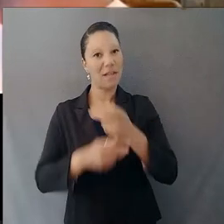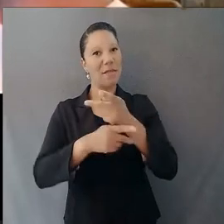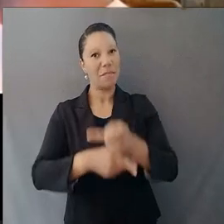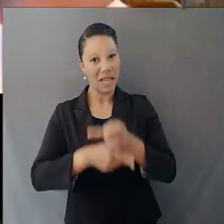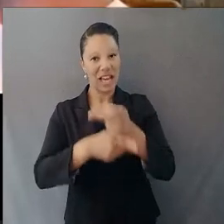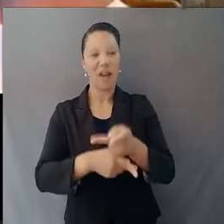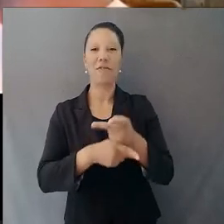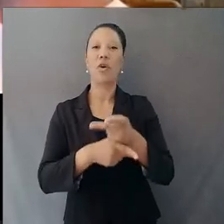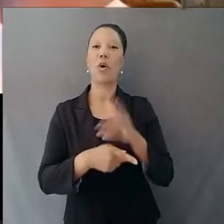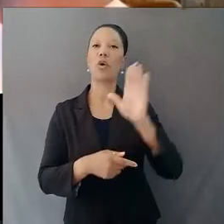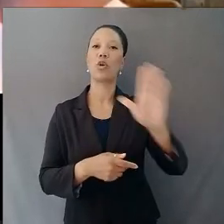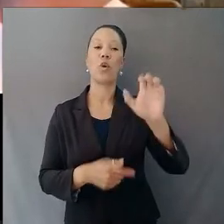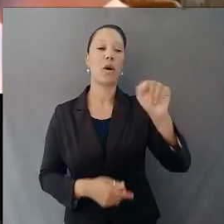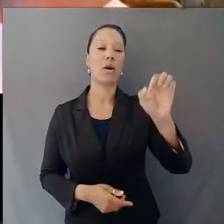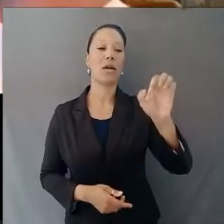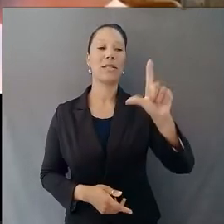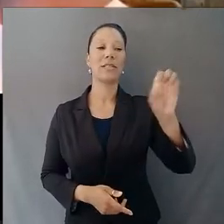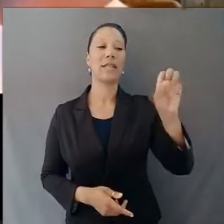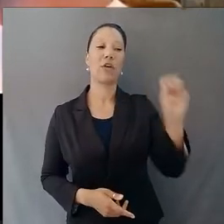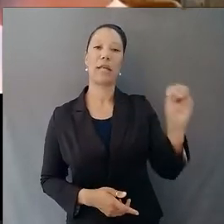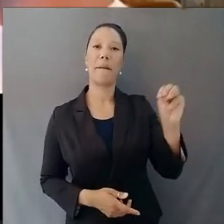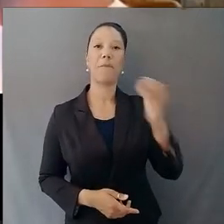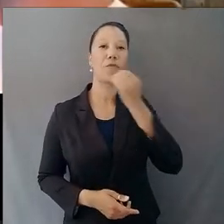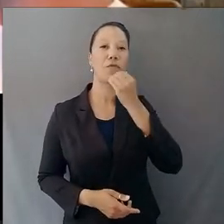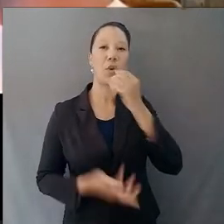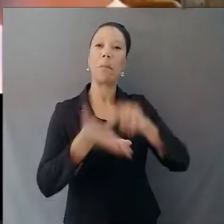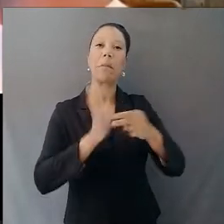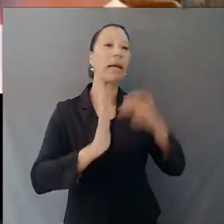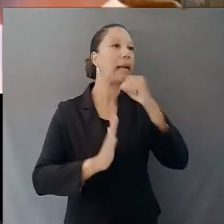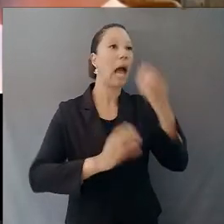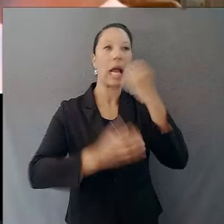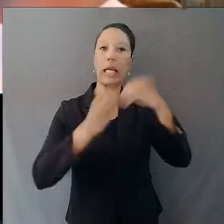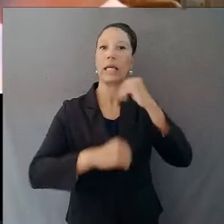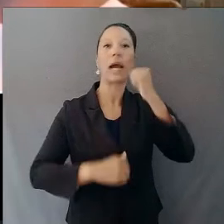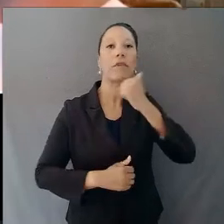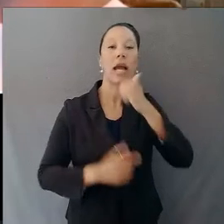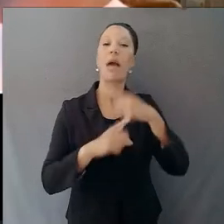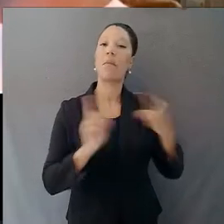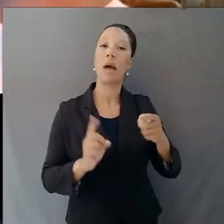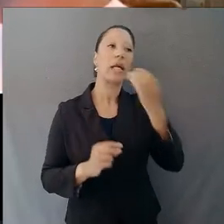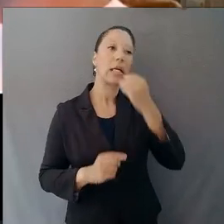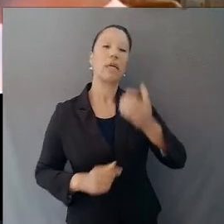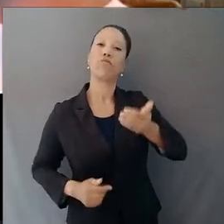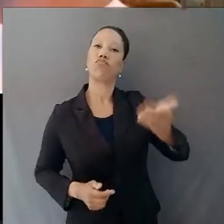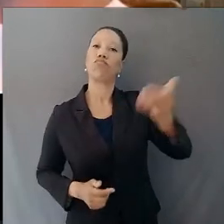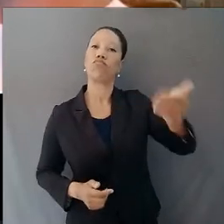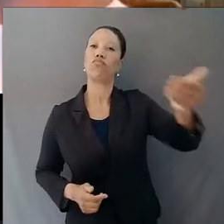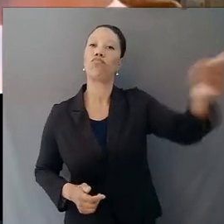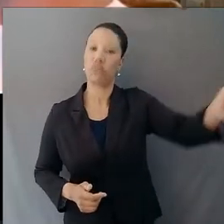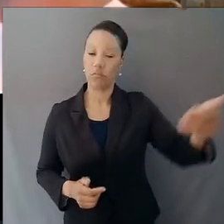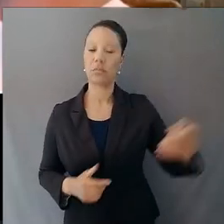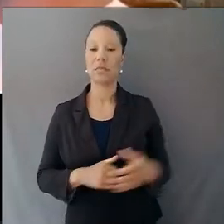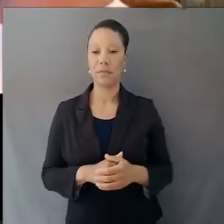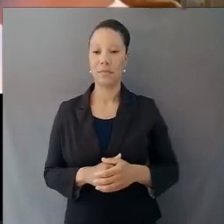foods. I wouldn't eliminate them totally from my diet, but having seldom foods are okay. But again, just not